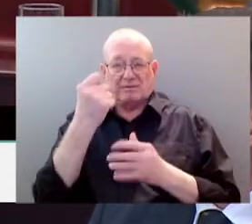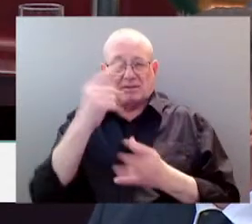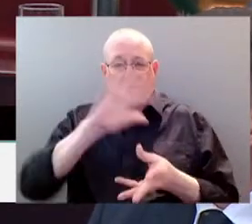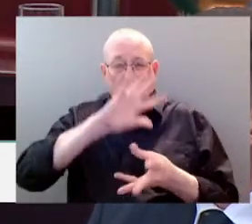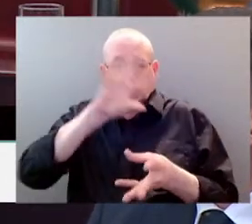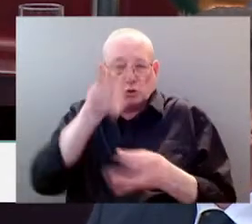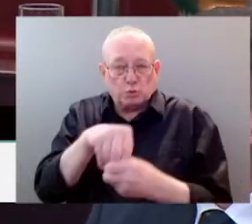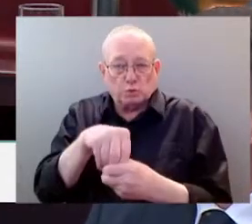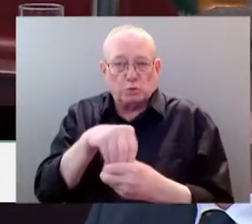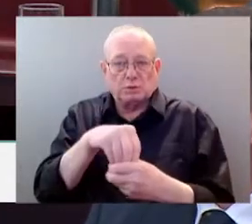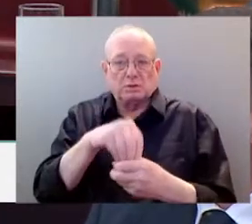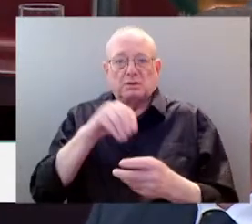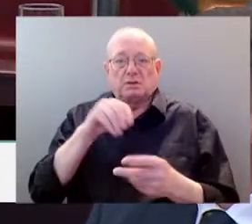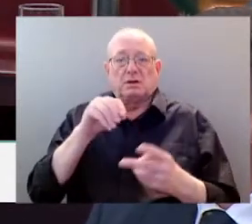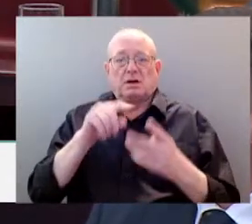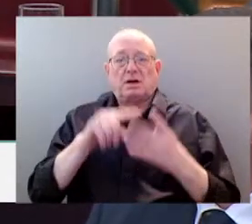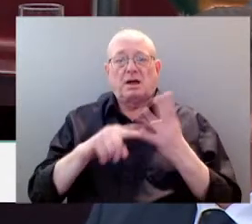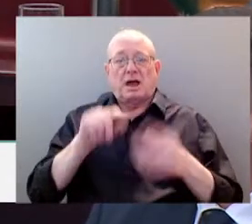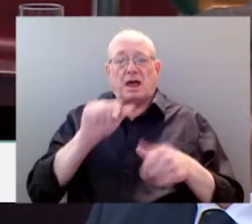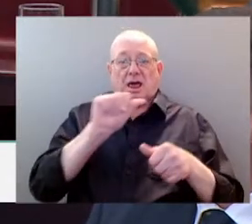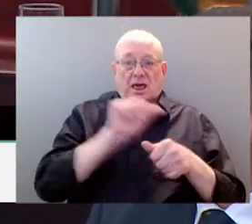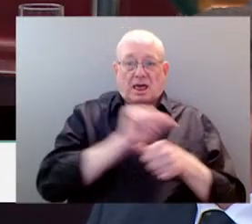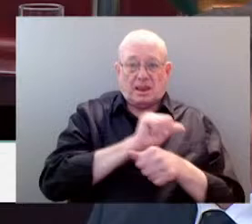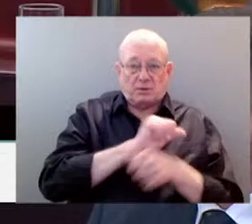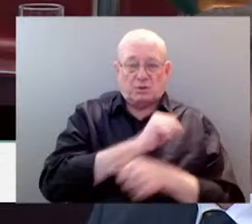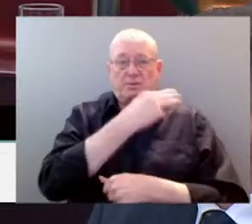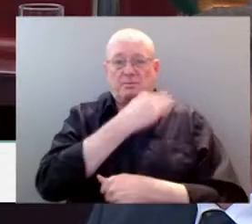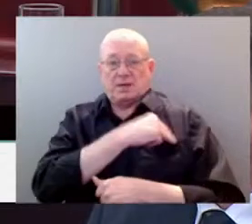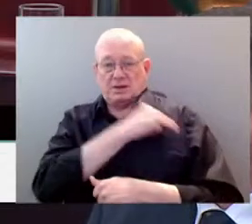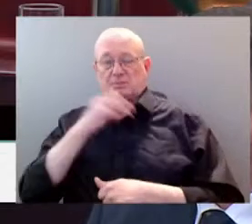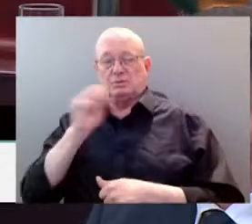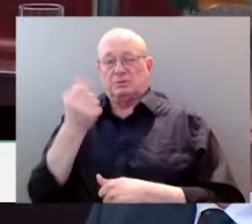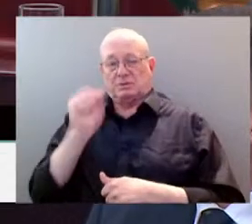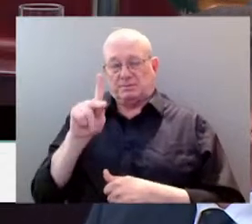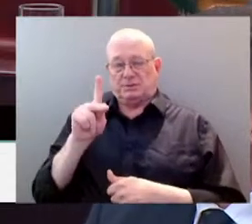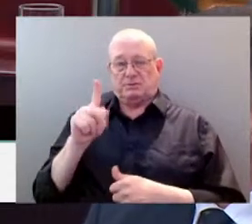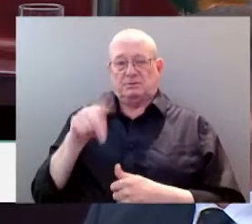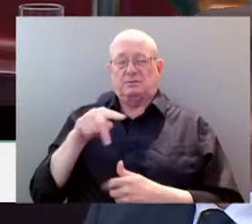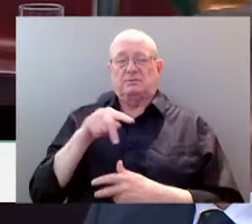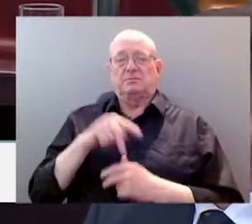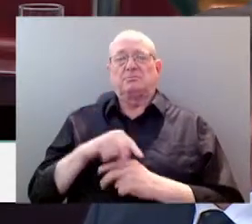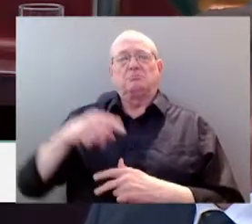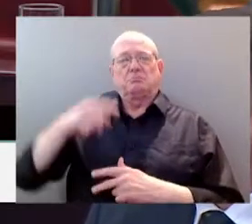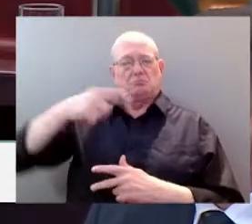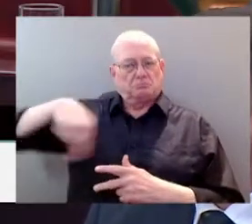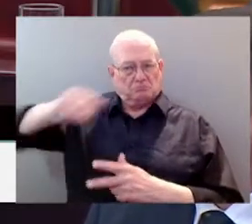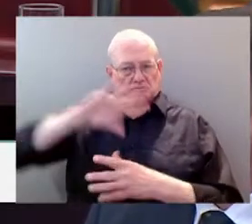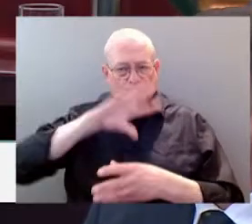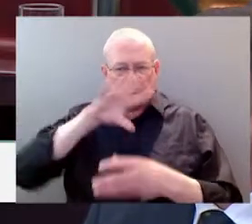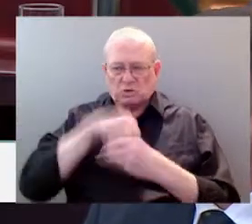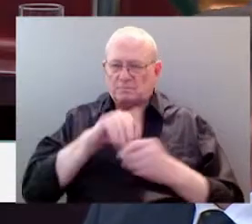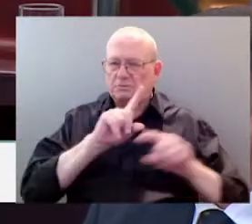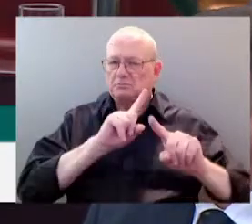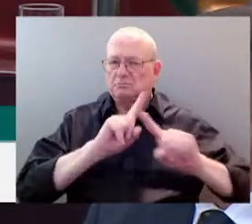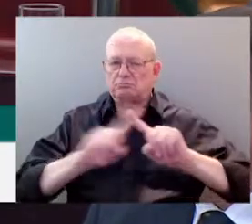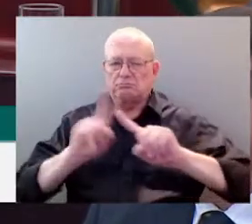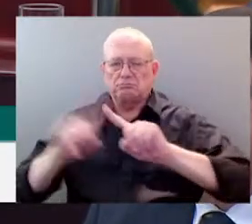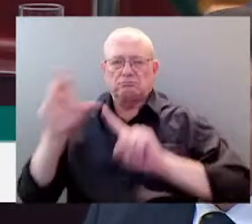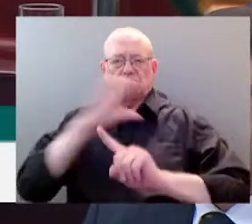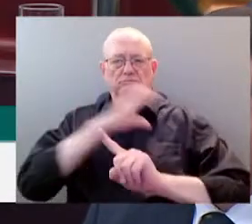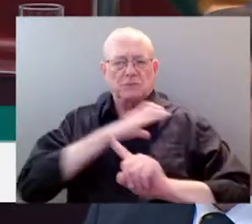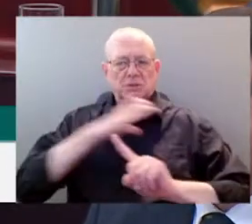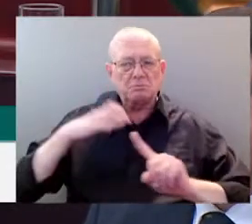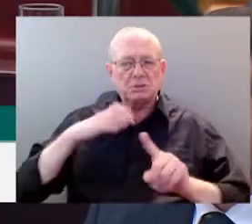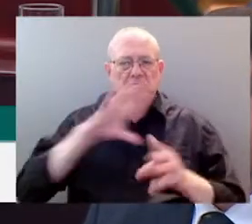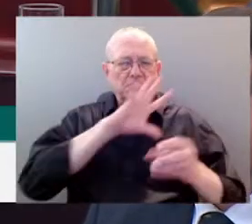affiliate members Alberta actively participates in the following committees Canada US relations energy environment Agriculture Rural Affairs and the M mlc